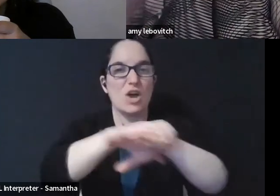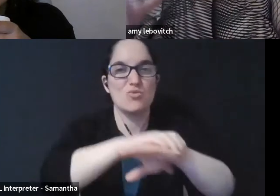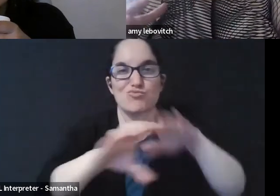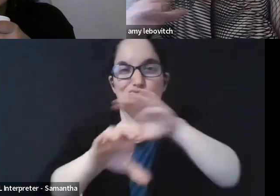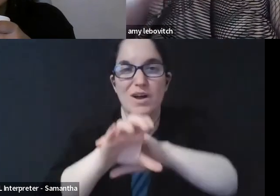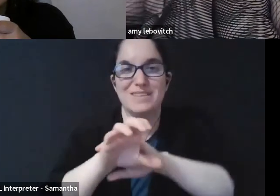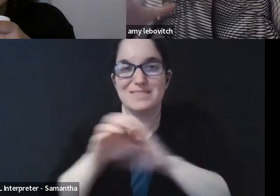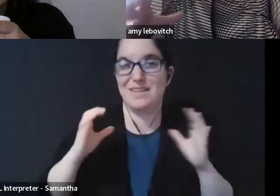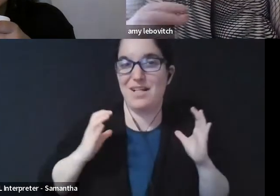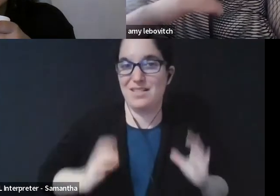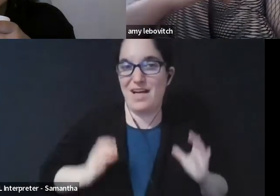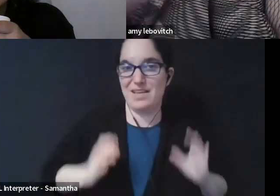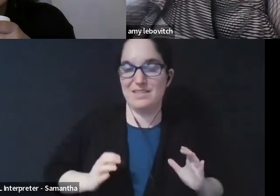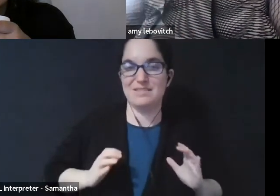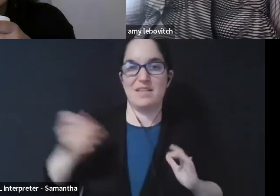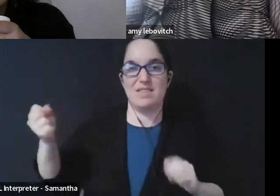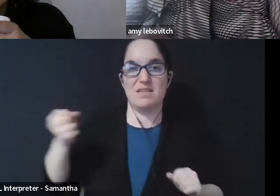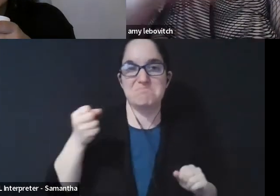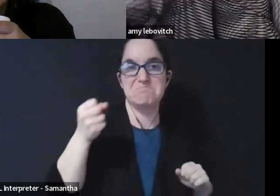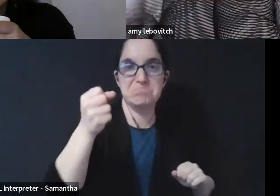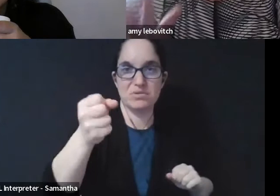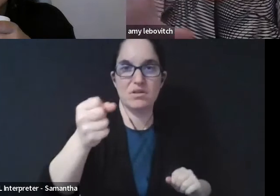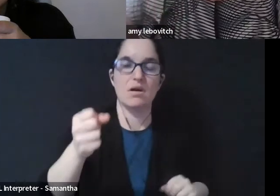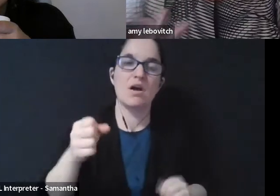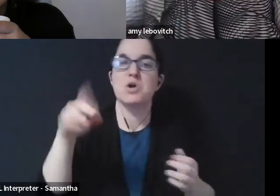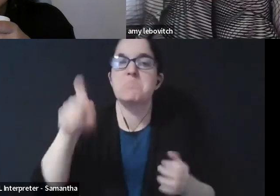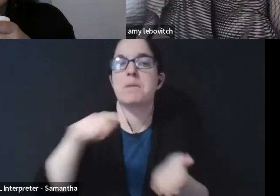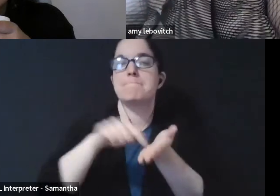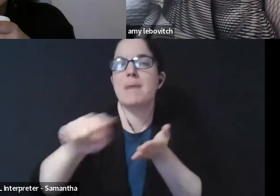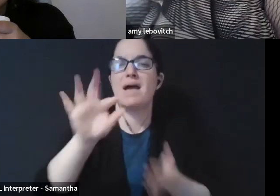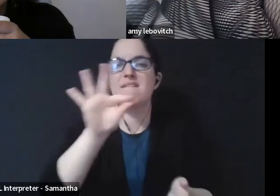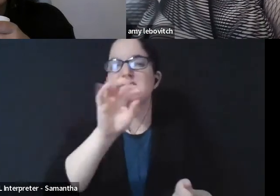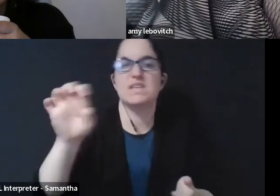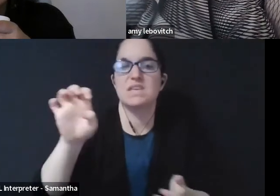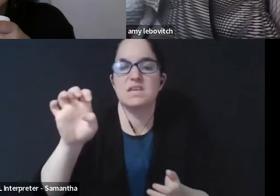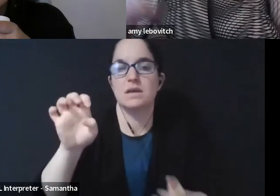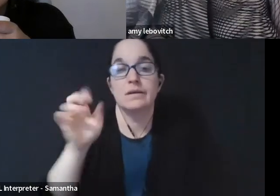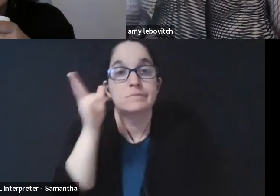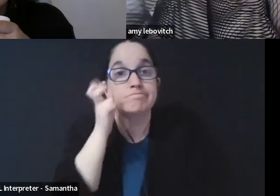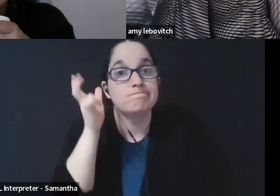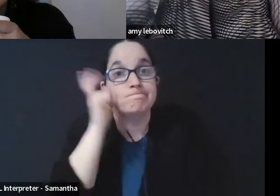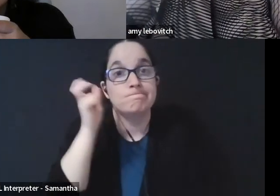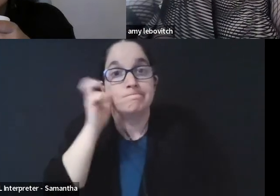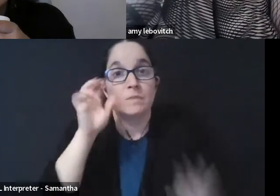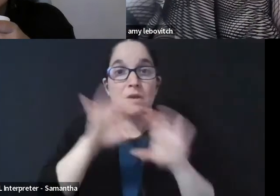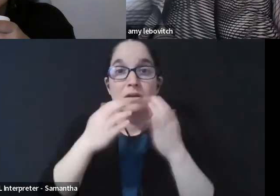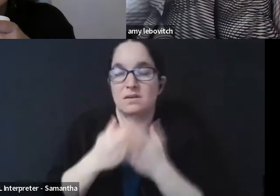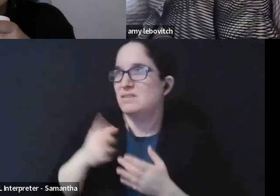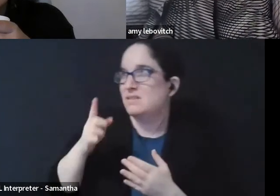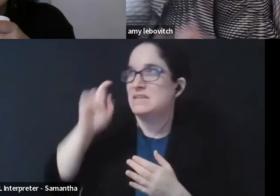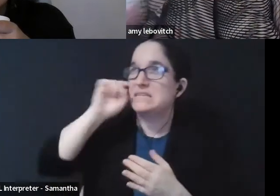what they call like reformative, like they pay a fee and then listen to like a class of people telling them how bad sex